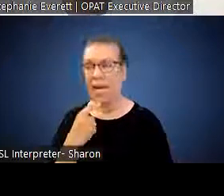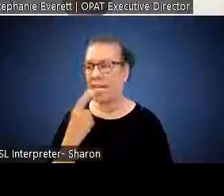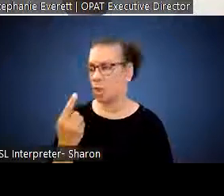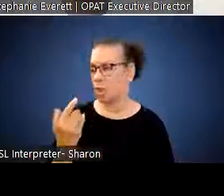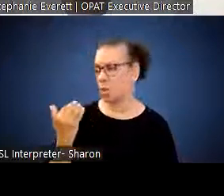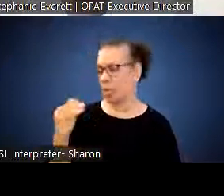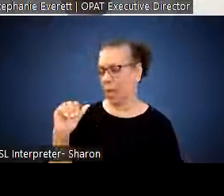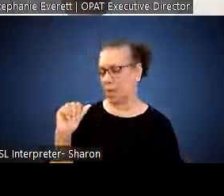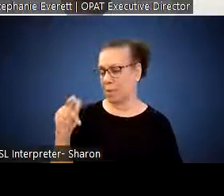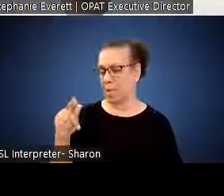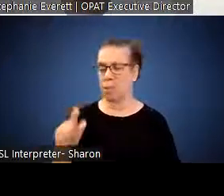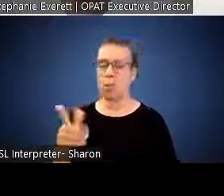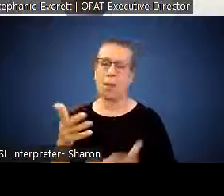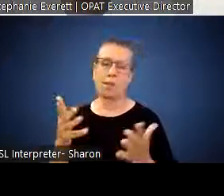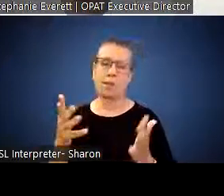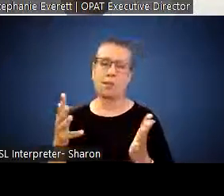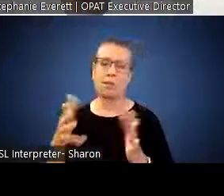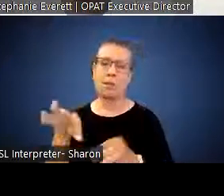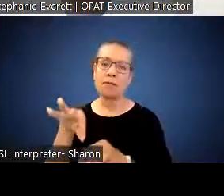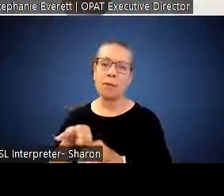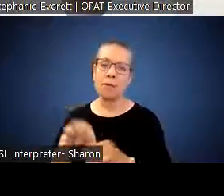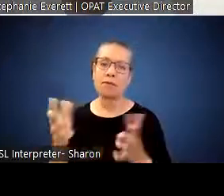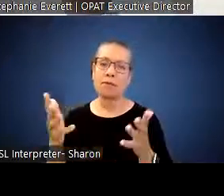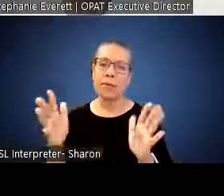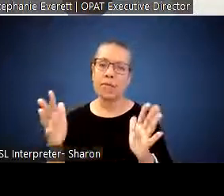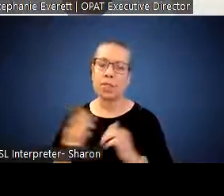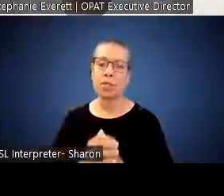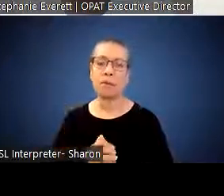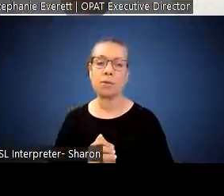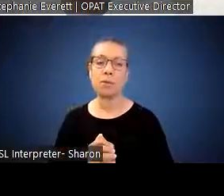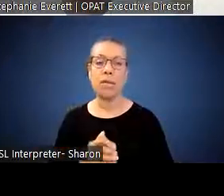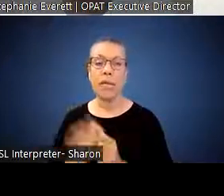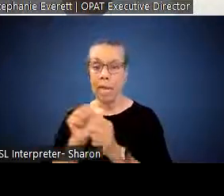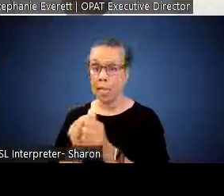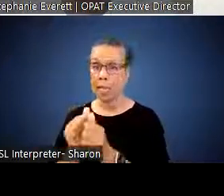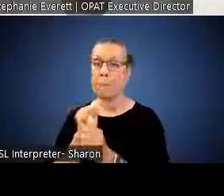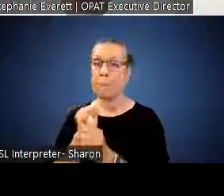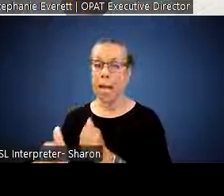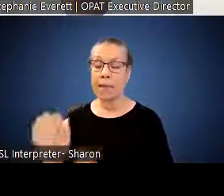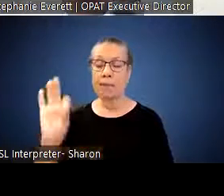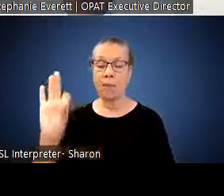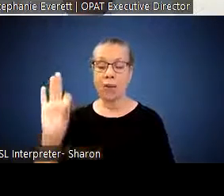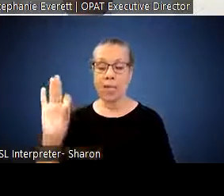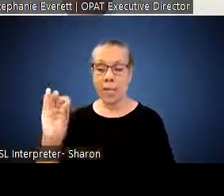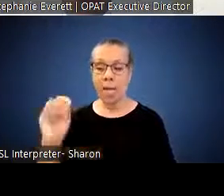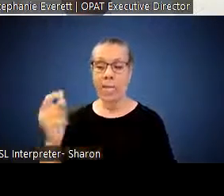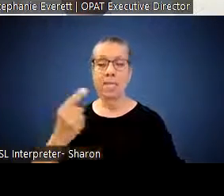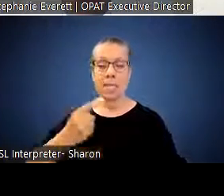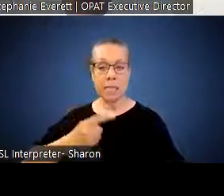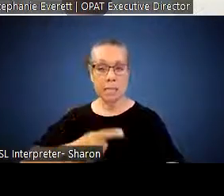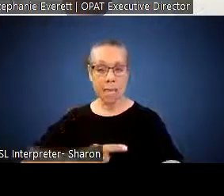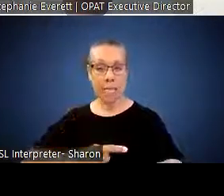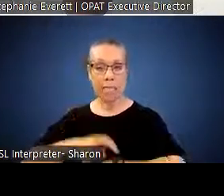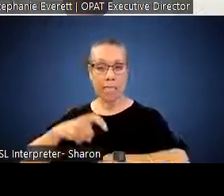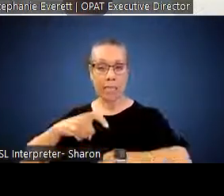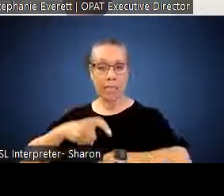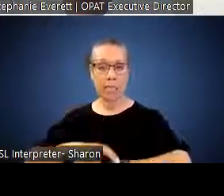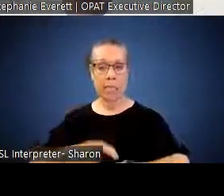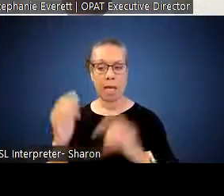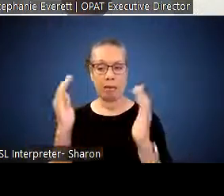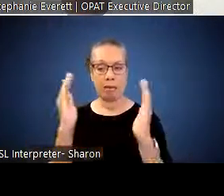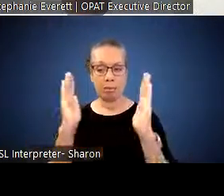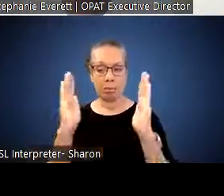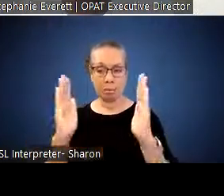they did vote on this. And the regulation did pass that 90 days was the time frame that was given